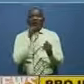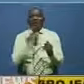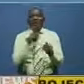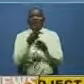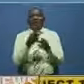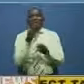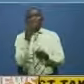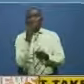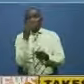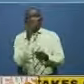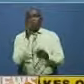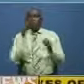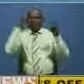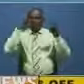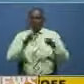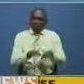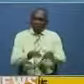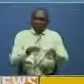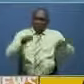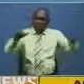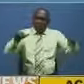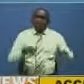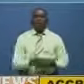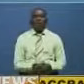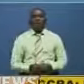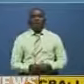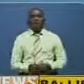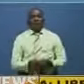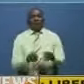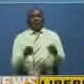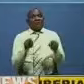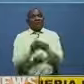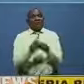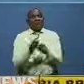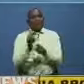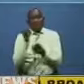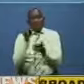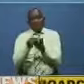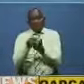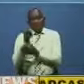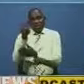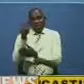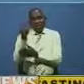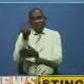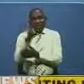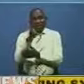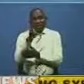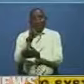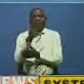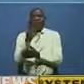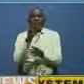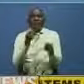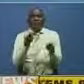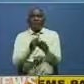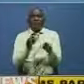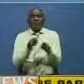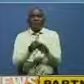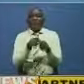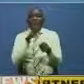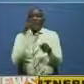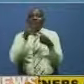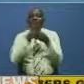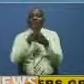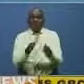floods that occurred in the region a few days ago. Again, 1,605 farmers have also lost their